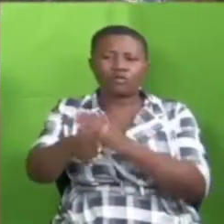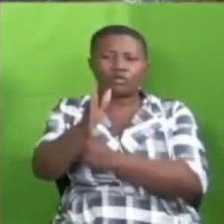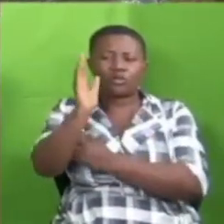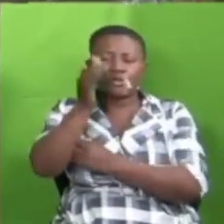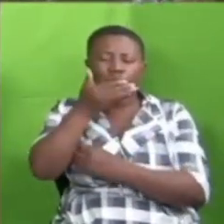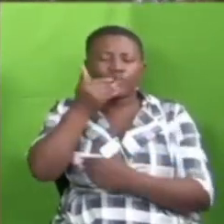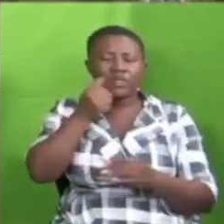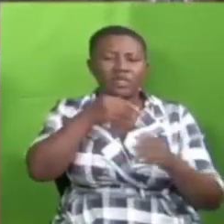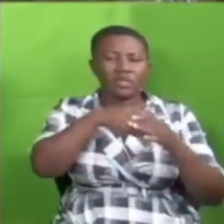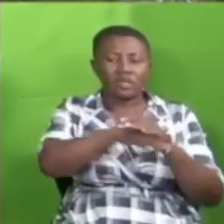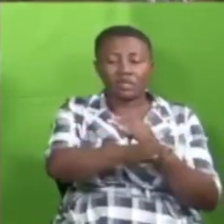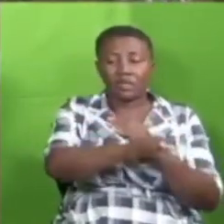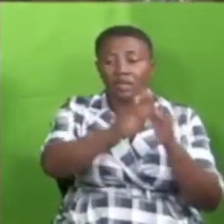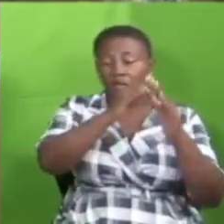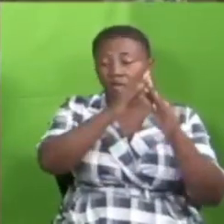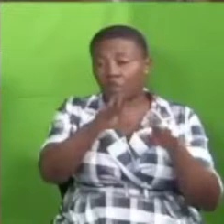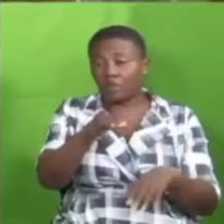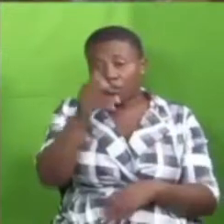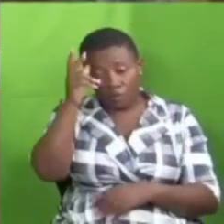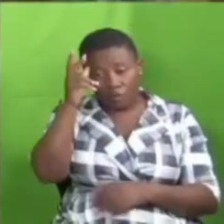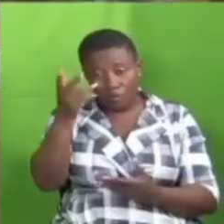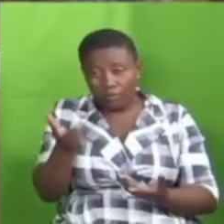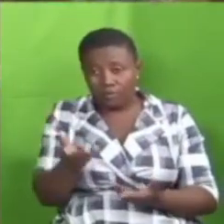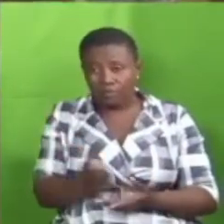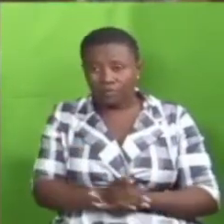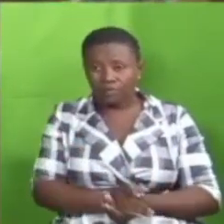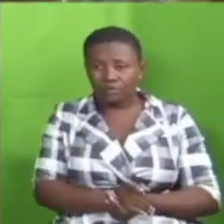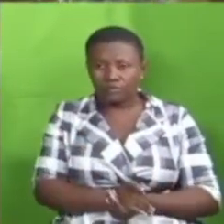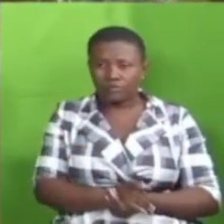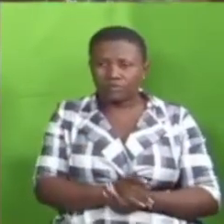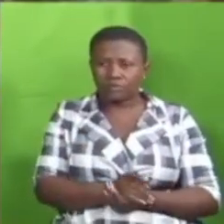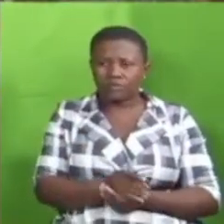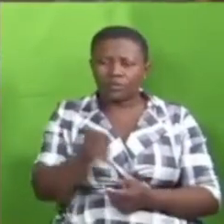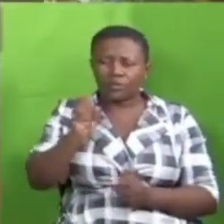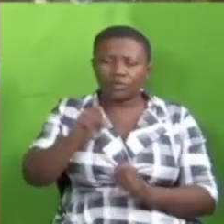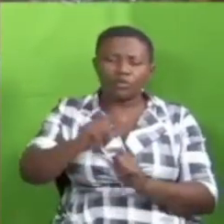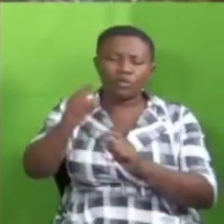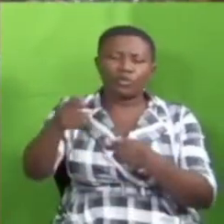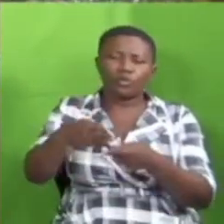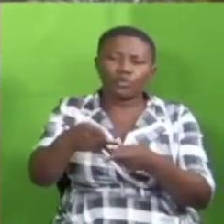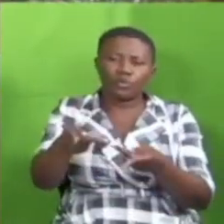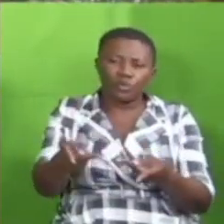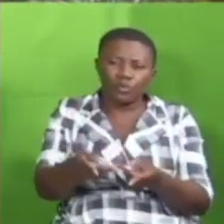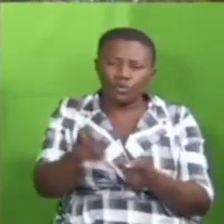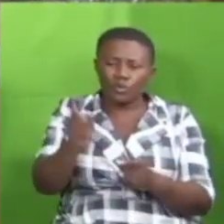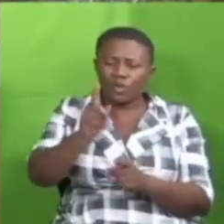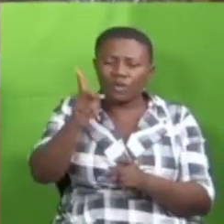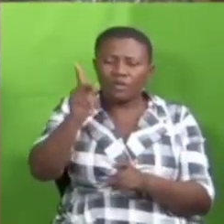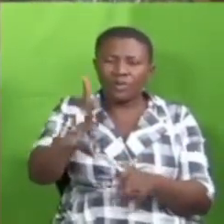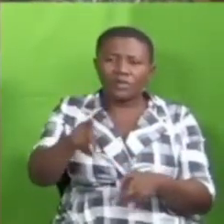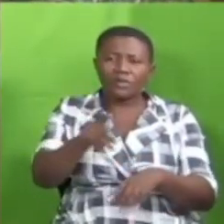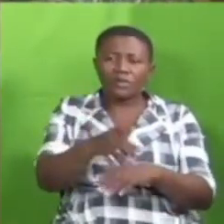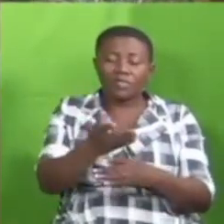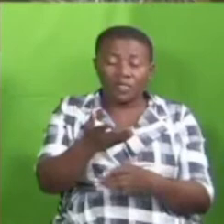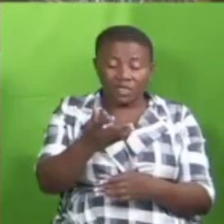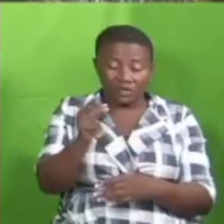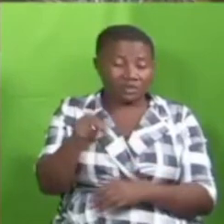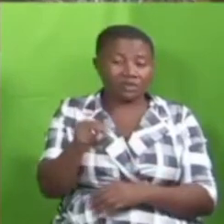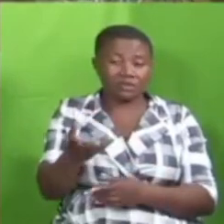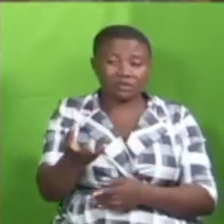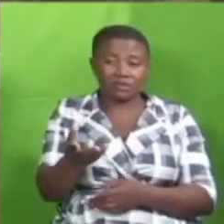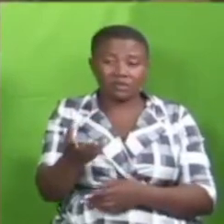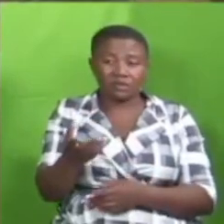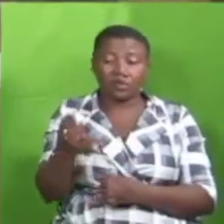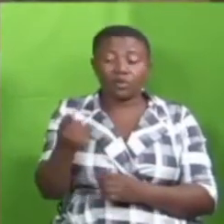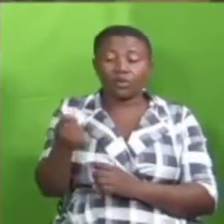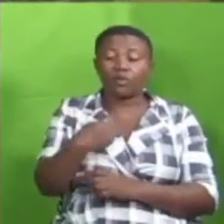would wonder that when somebody dies, he's gone. So why should that be better than to go to a place where a person has been born? Because it reminds us that one